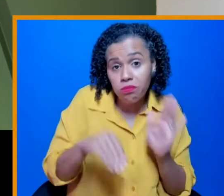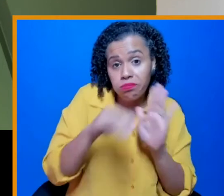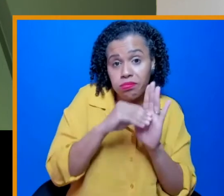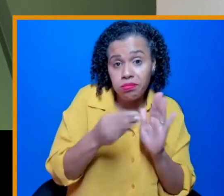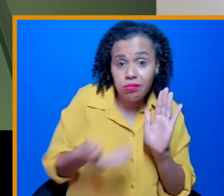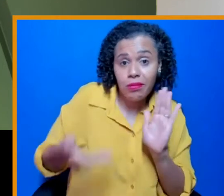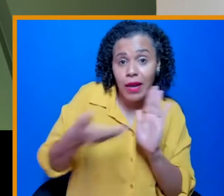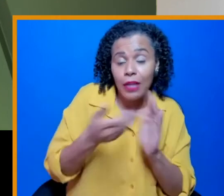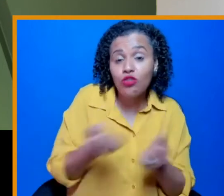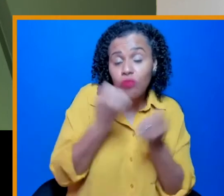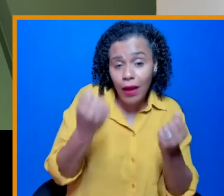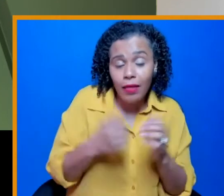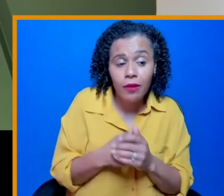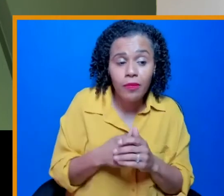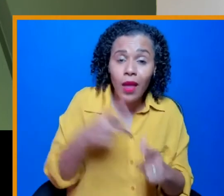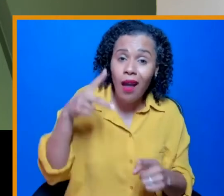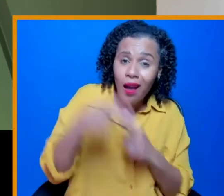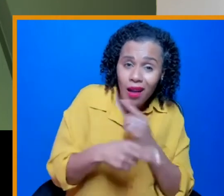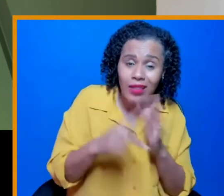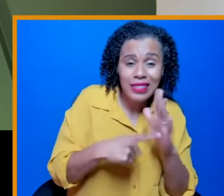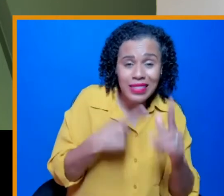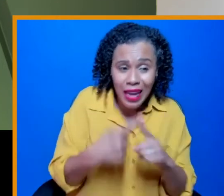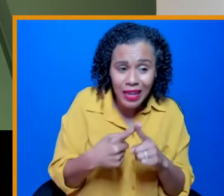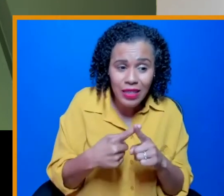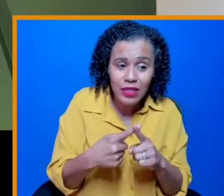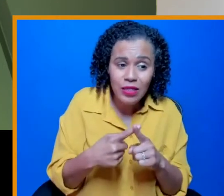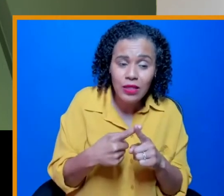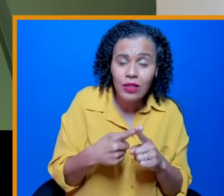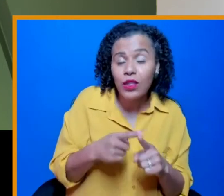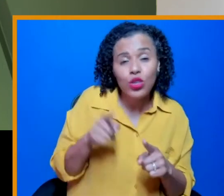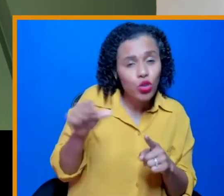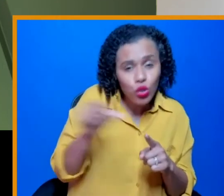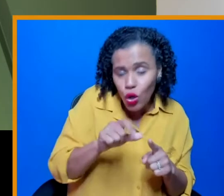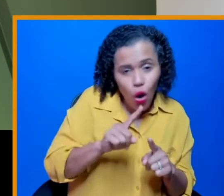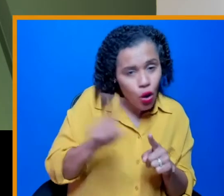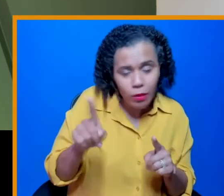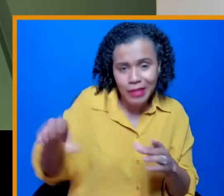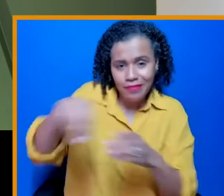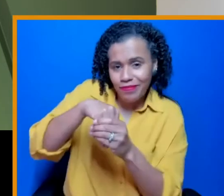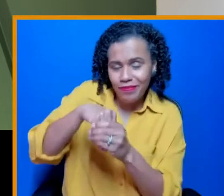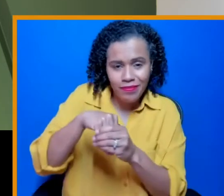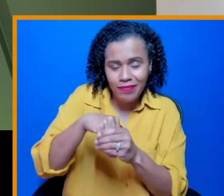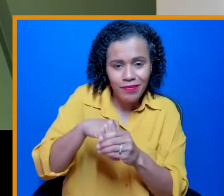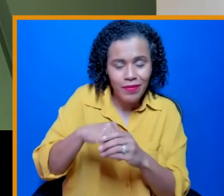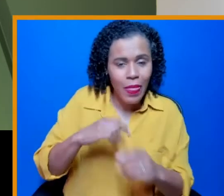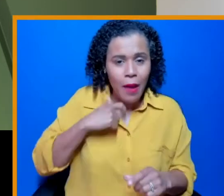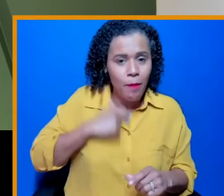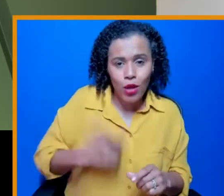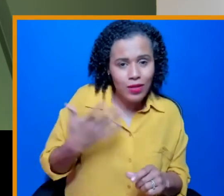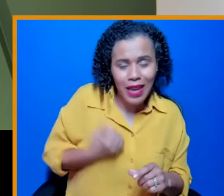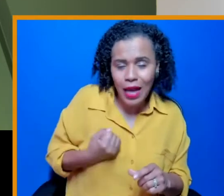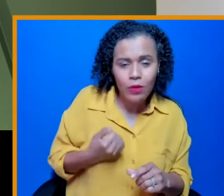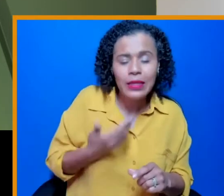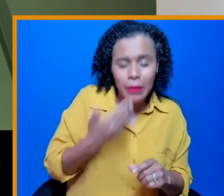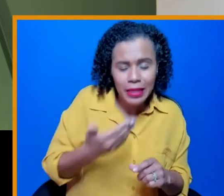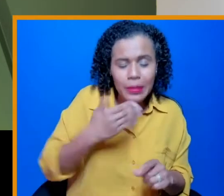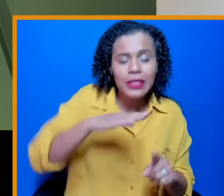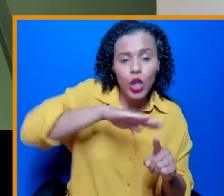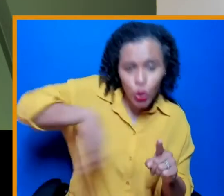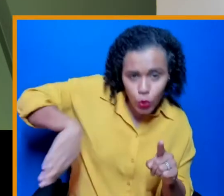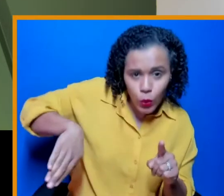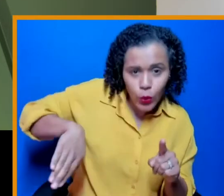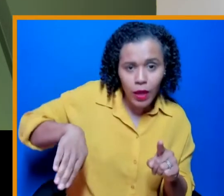Cutting taxes through ending the personal allowance freeze shouldn't be part of that programme. Exclude this proposal that we end the personal allowance freeze from the